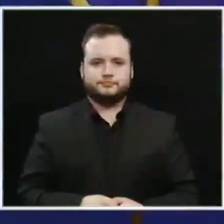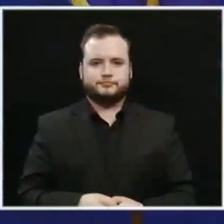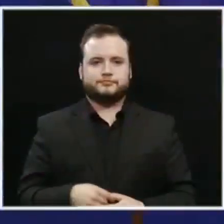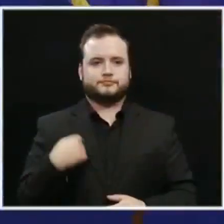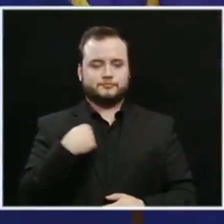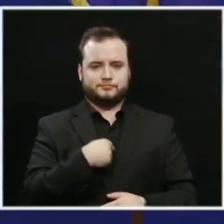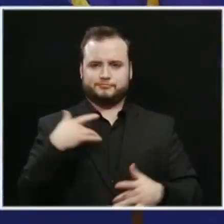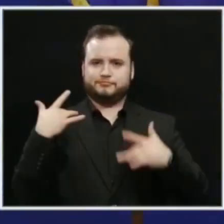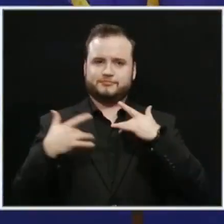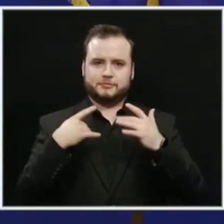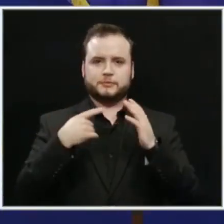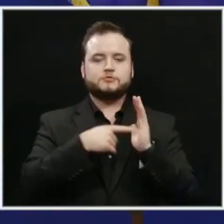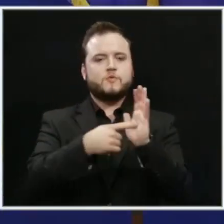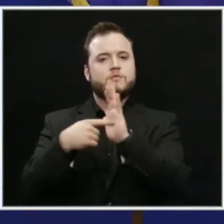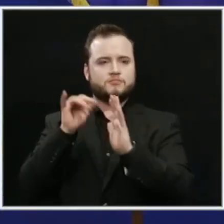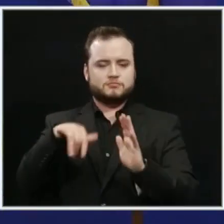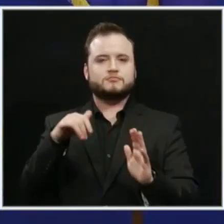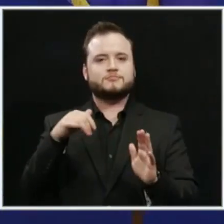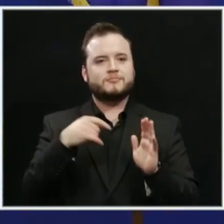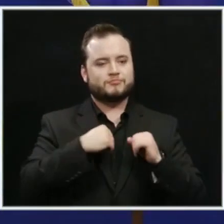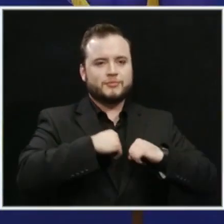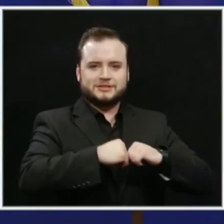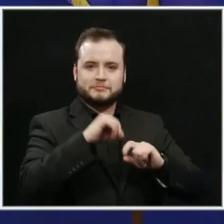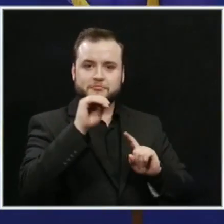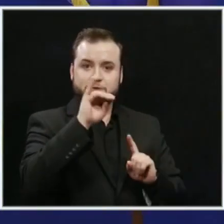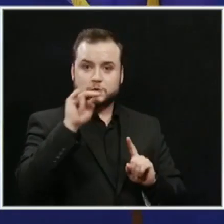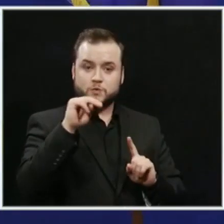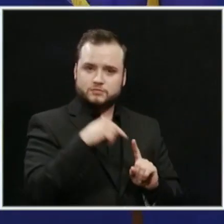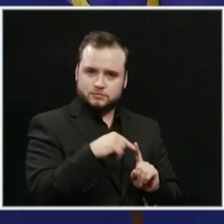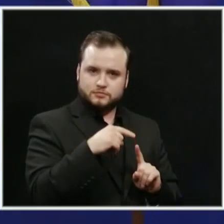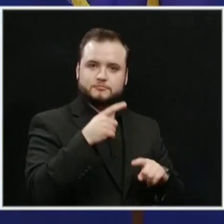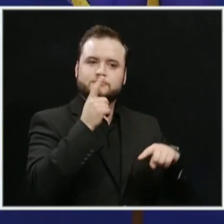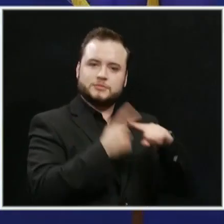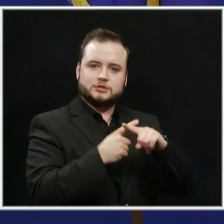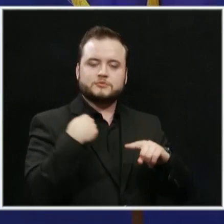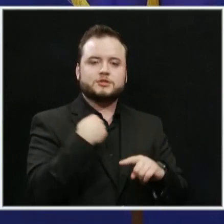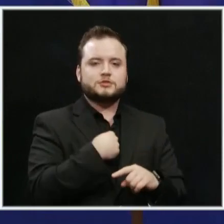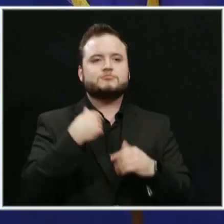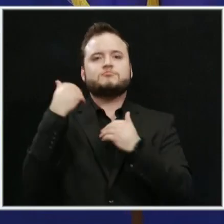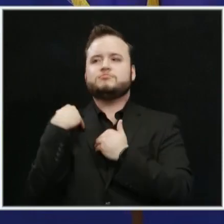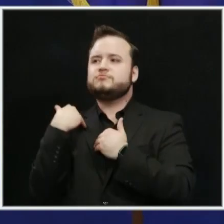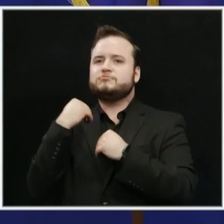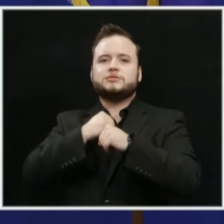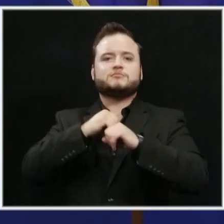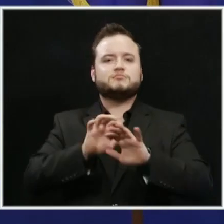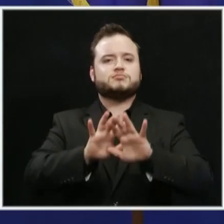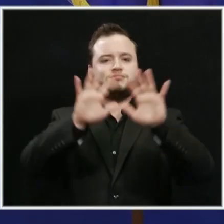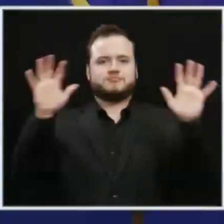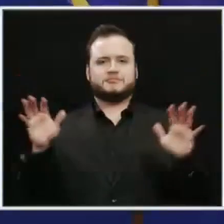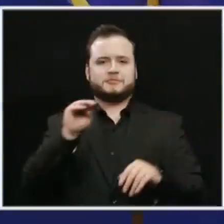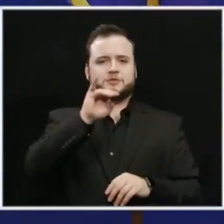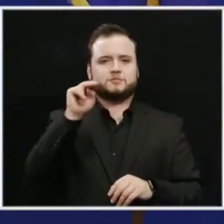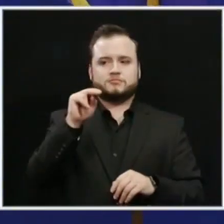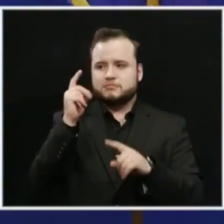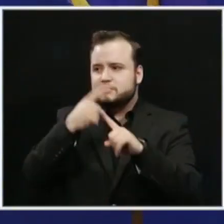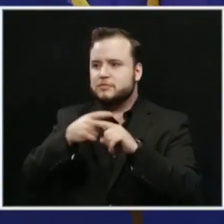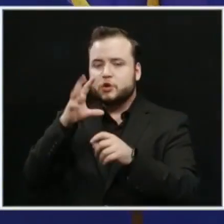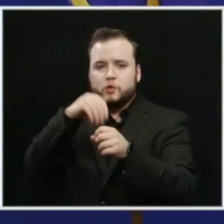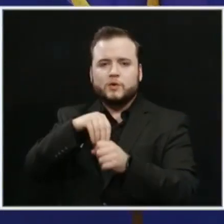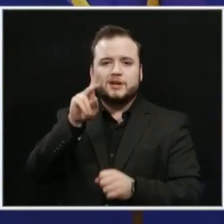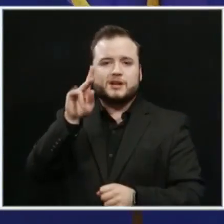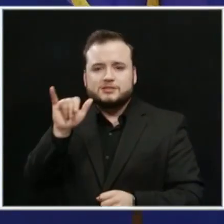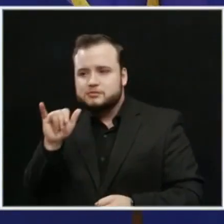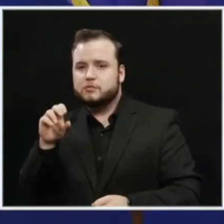our responsibility to protect fellow Americans, whether they be in Kentucky, Ohio, Wisconsin, really does matter. And so I'm really proud of this group